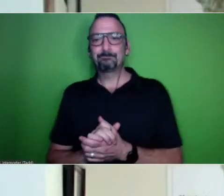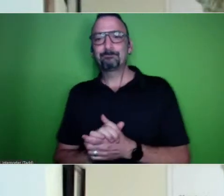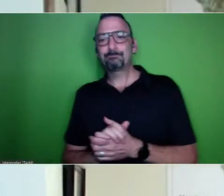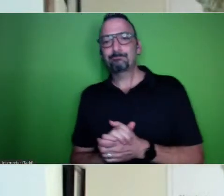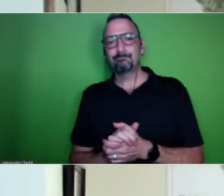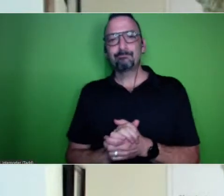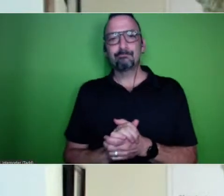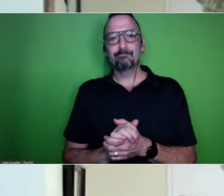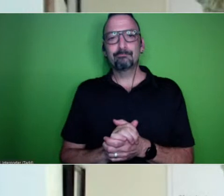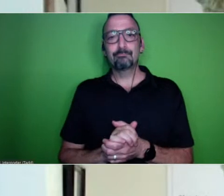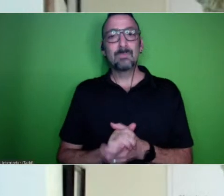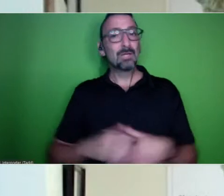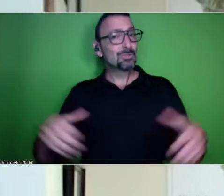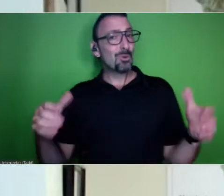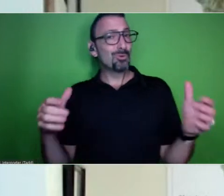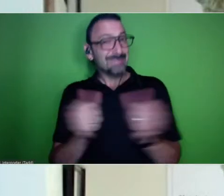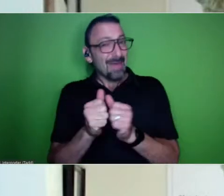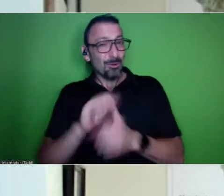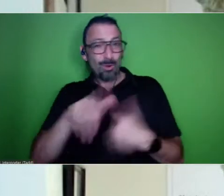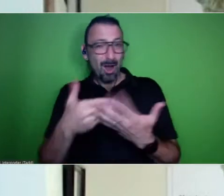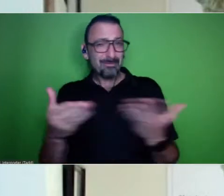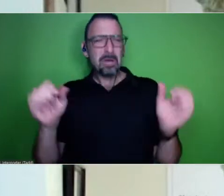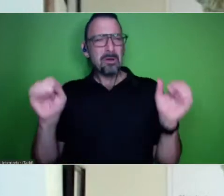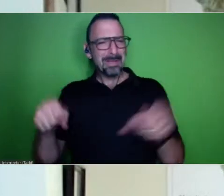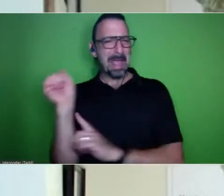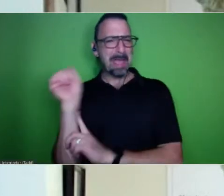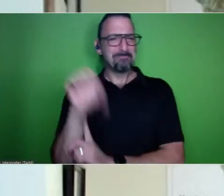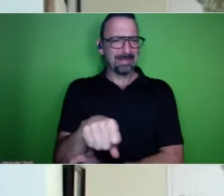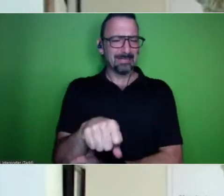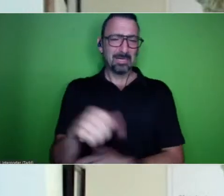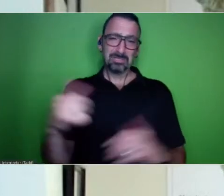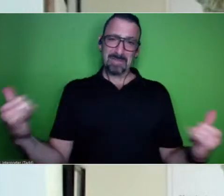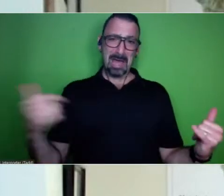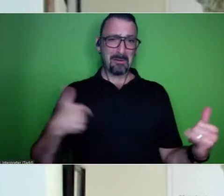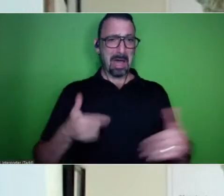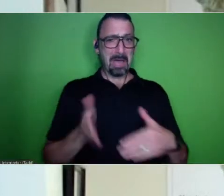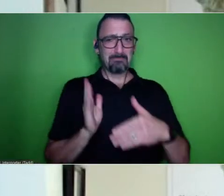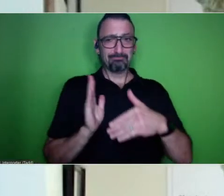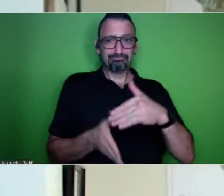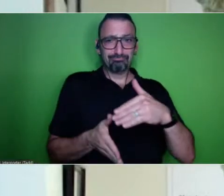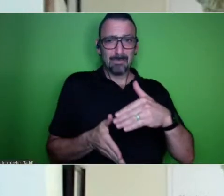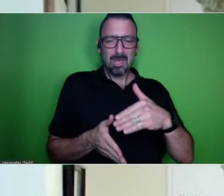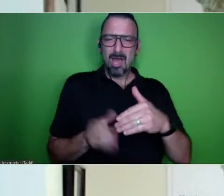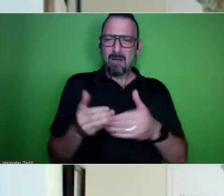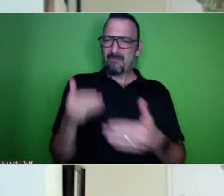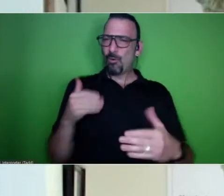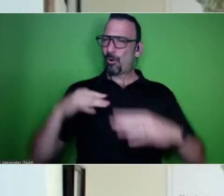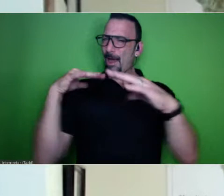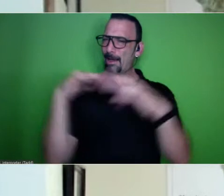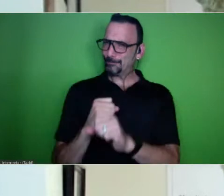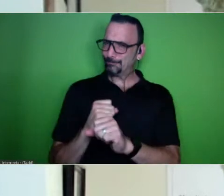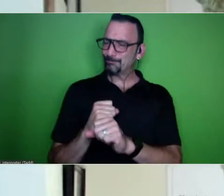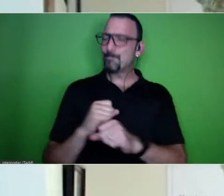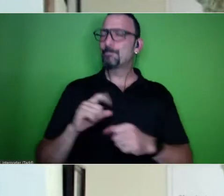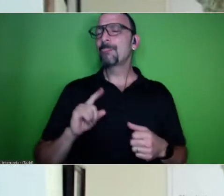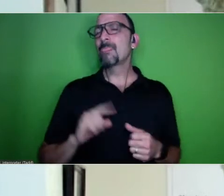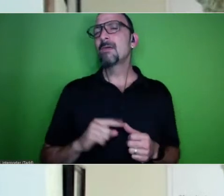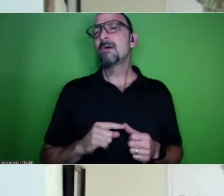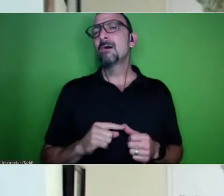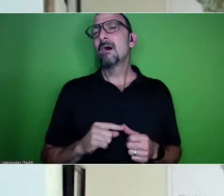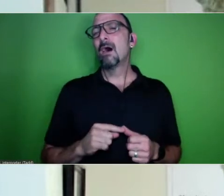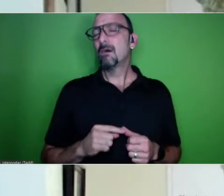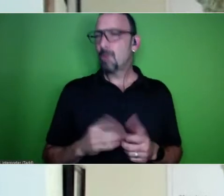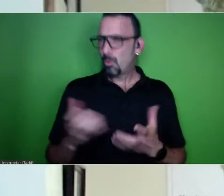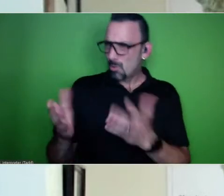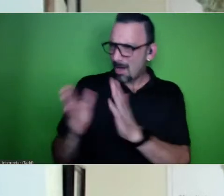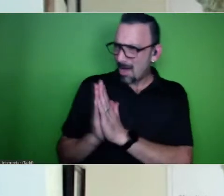And together, I think we can beat this virus. So I'm going to end here. Let me ask first, before I close, whether Chairman Russ